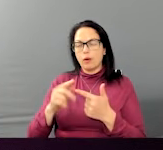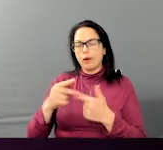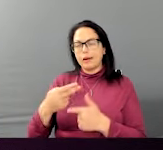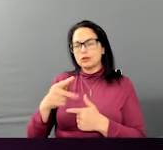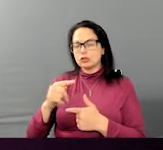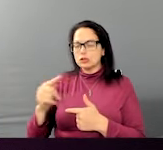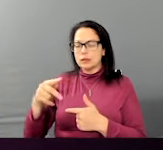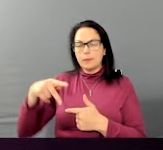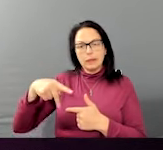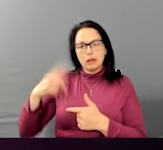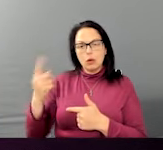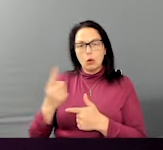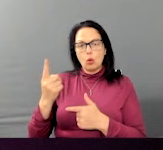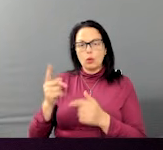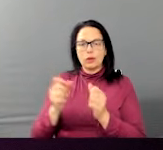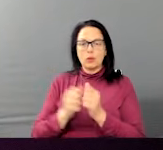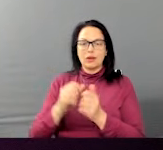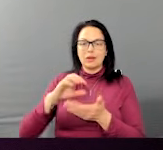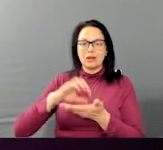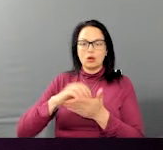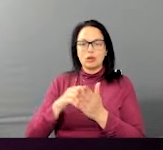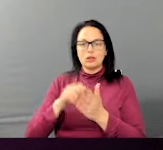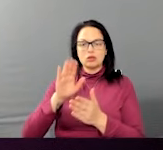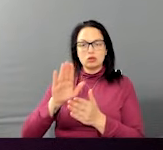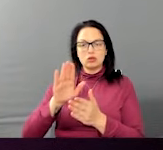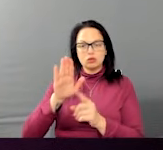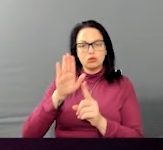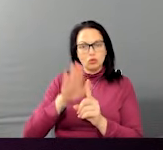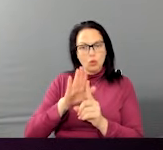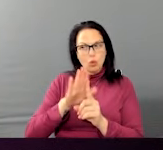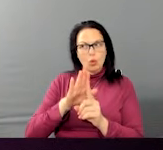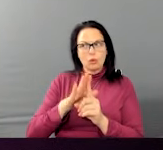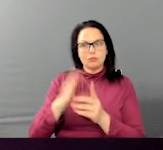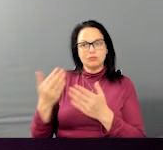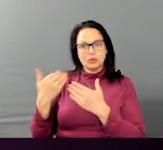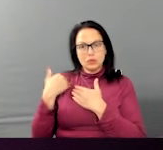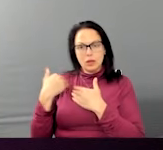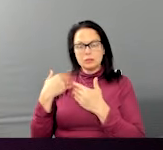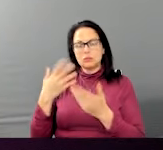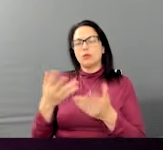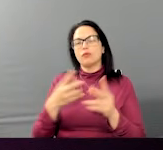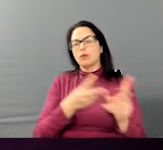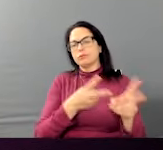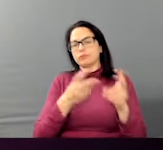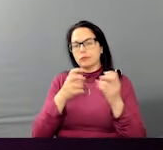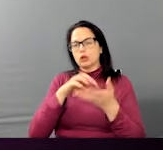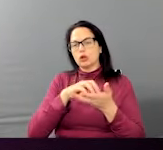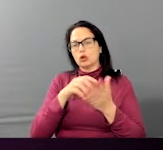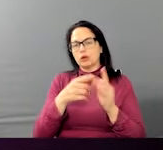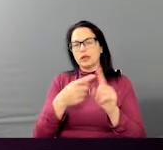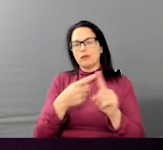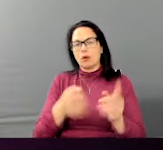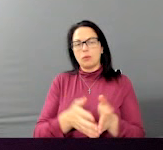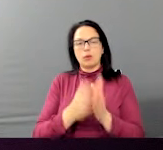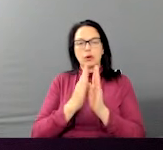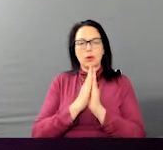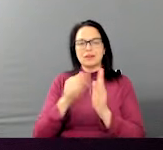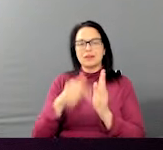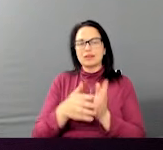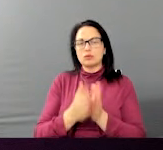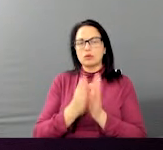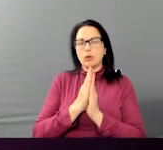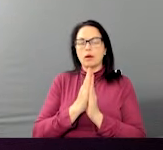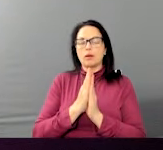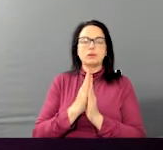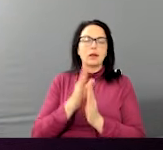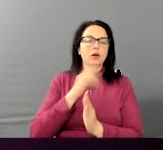cookies. You are the one responsible for getting the cookie out of the request. And this request object, if we dive into the